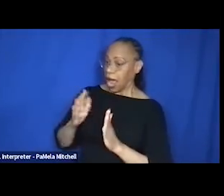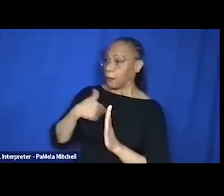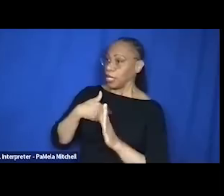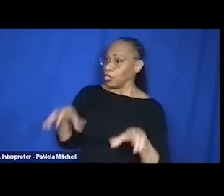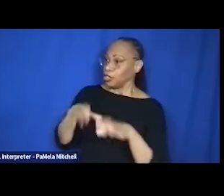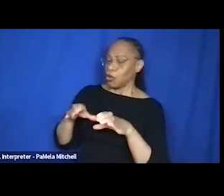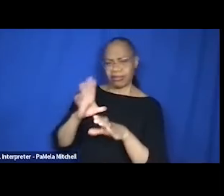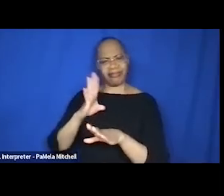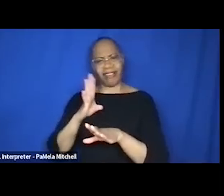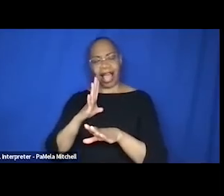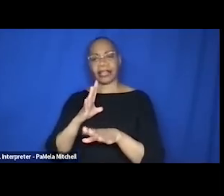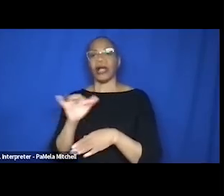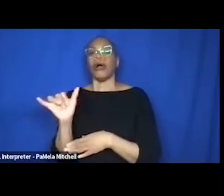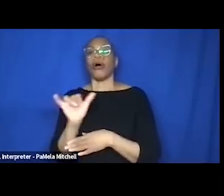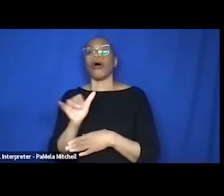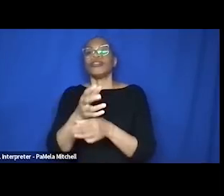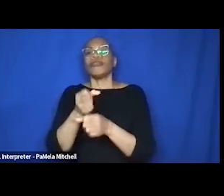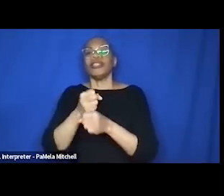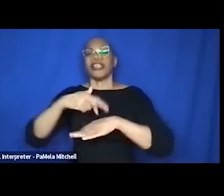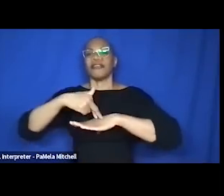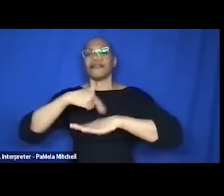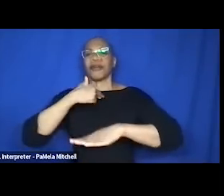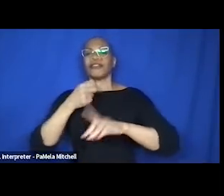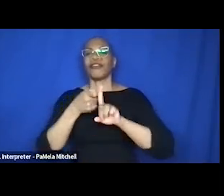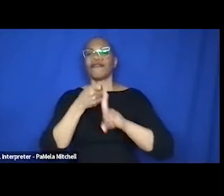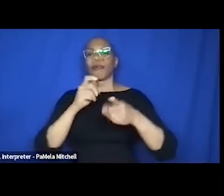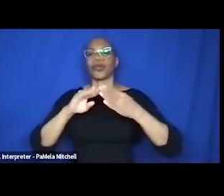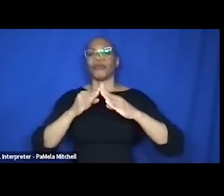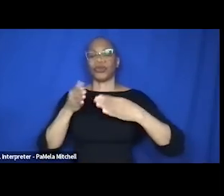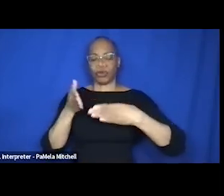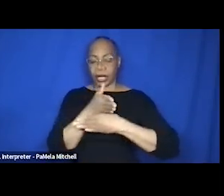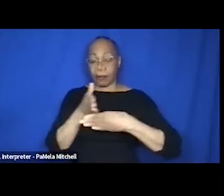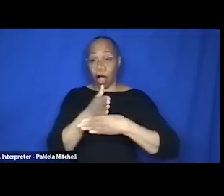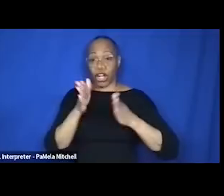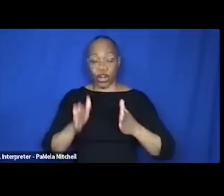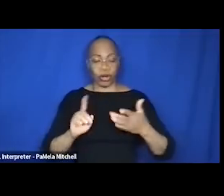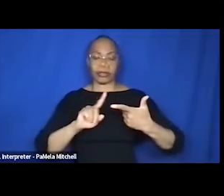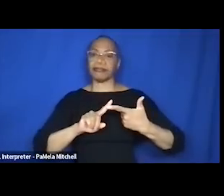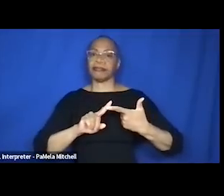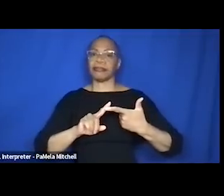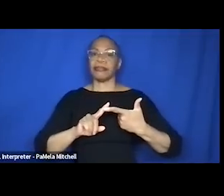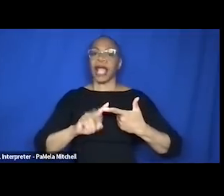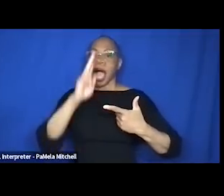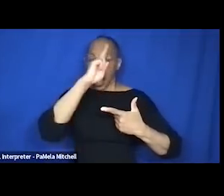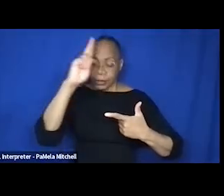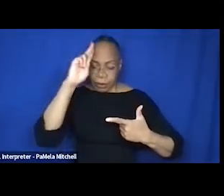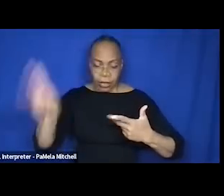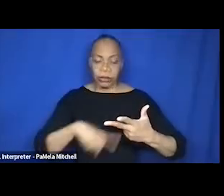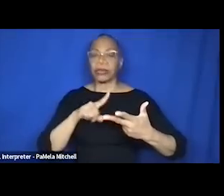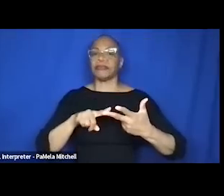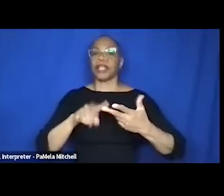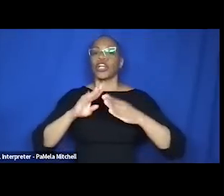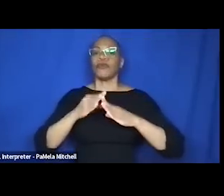We get referrals from, just community partners, from hospitals, the community itself. We'll get phone